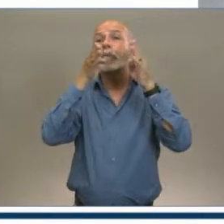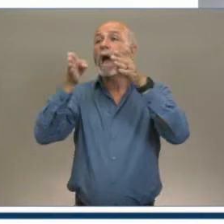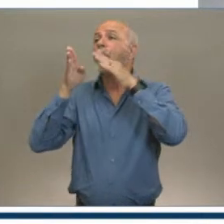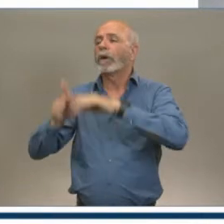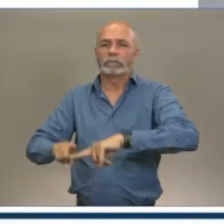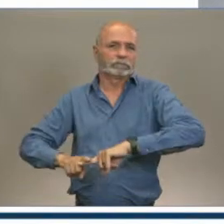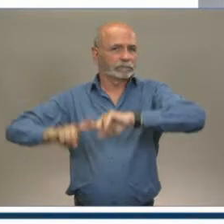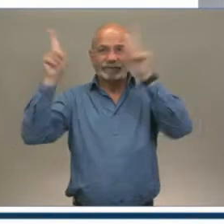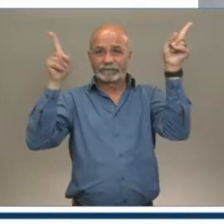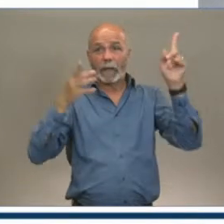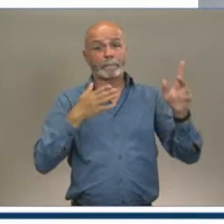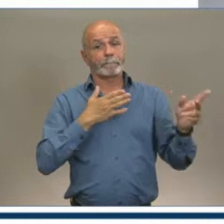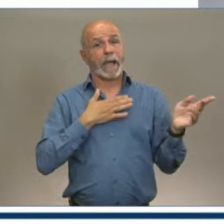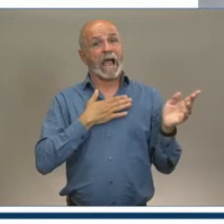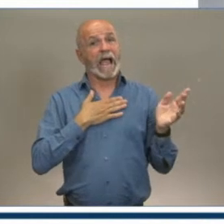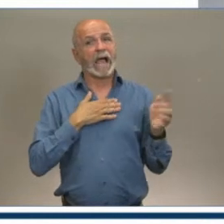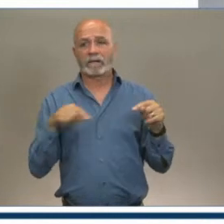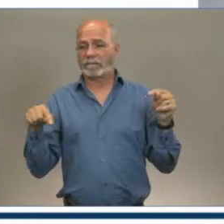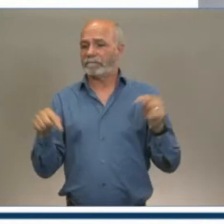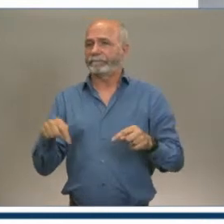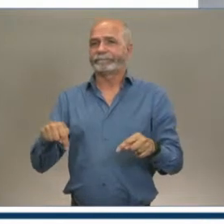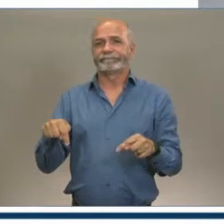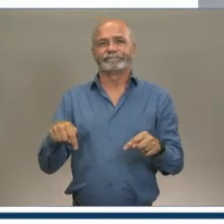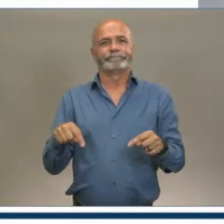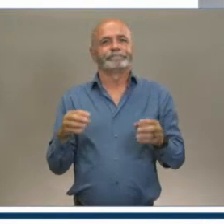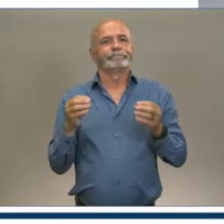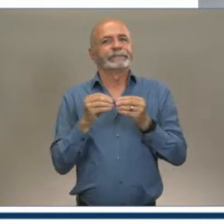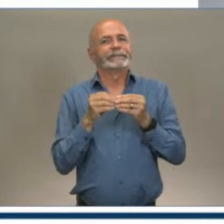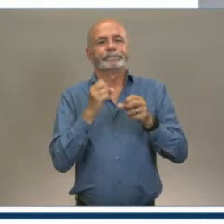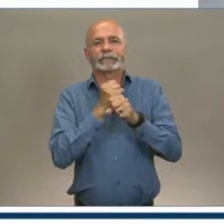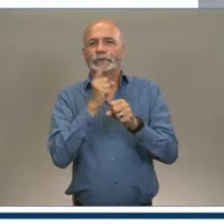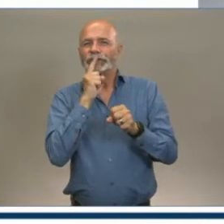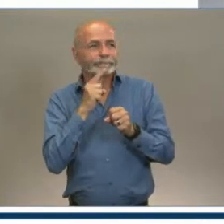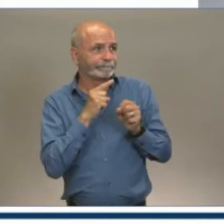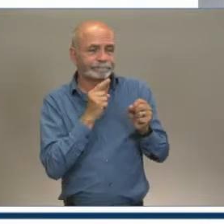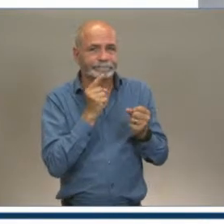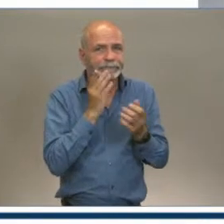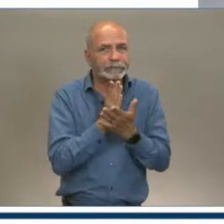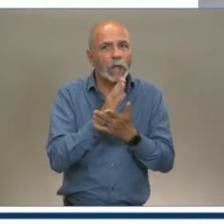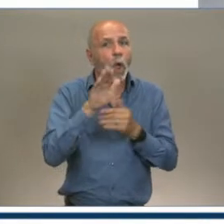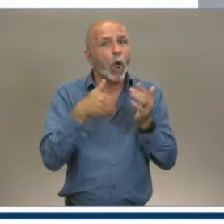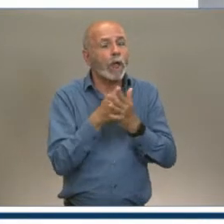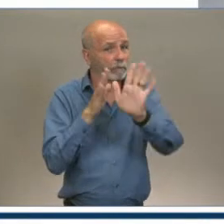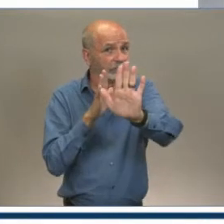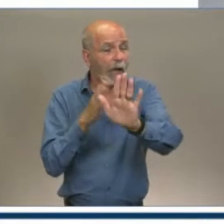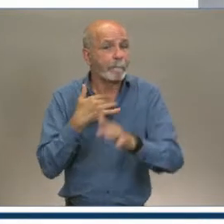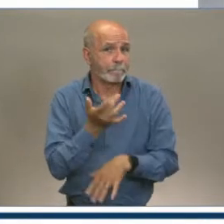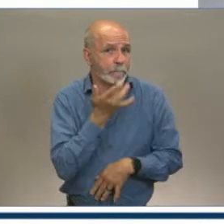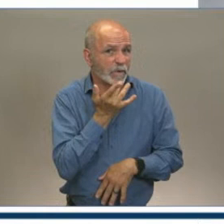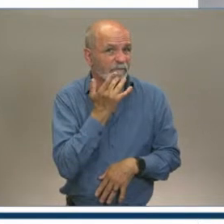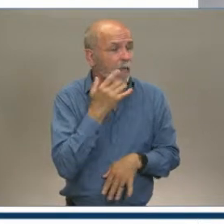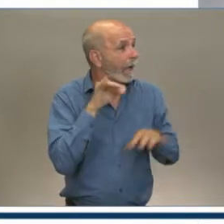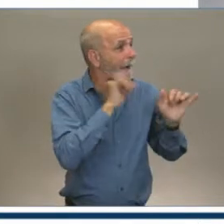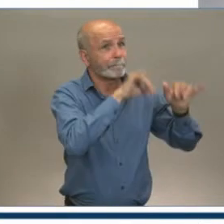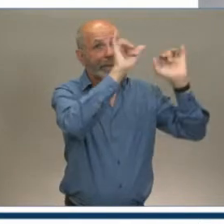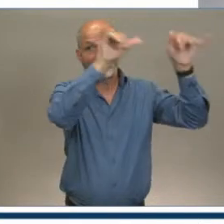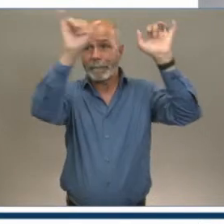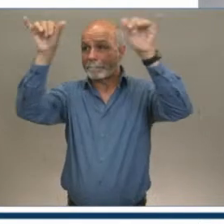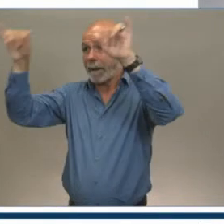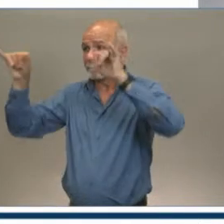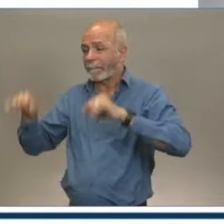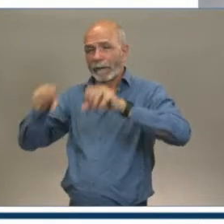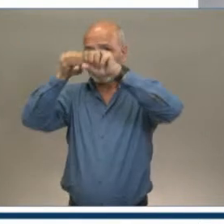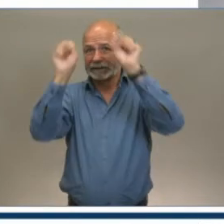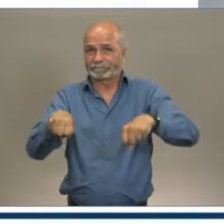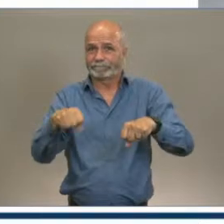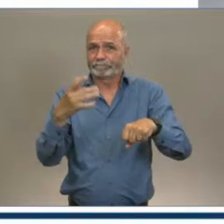Immunize, so ideally everyone would be on the exact same system, and we would have it all consistent across the country. But we